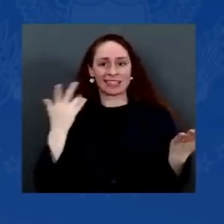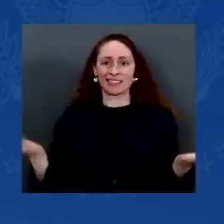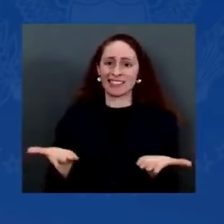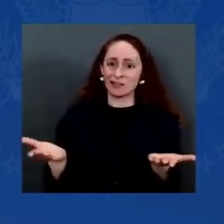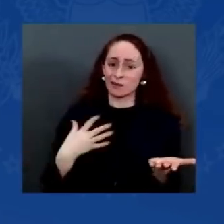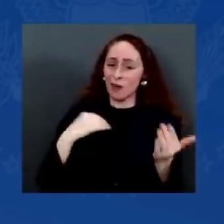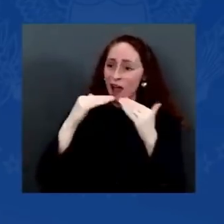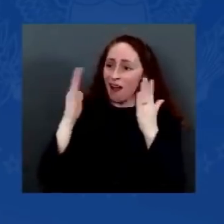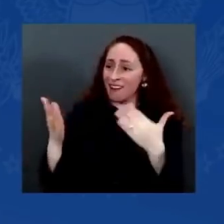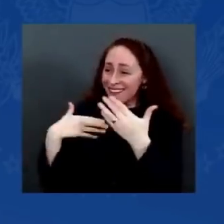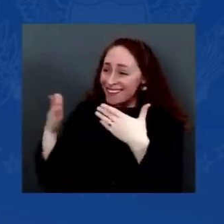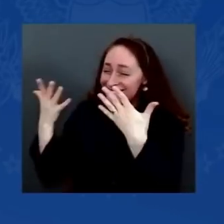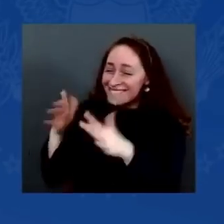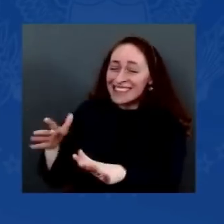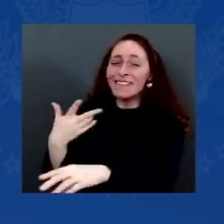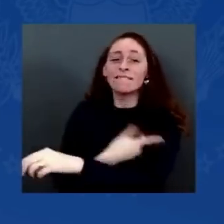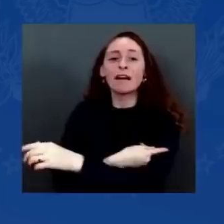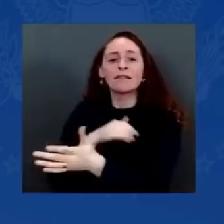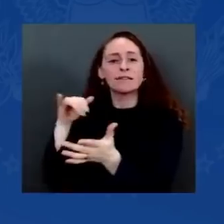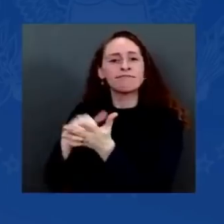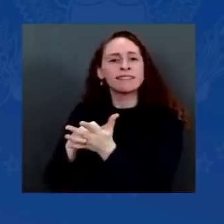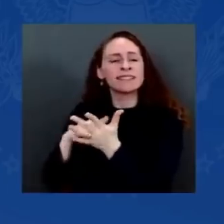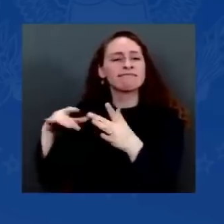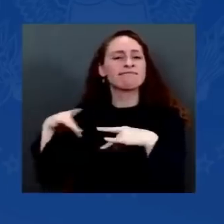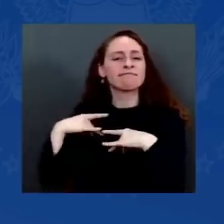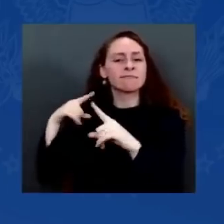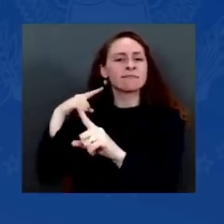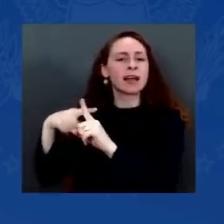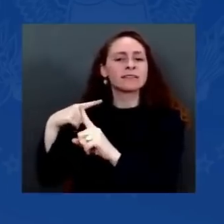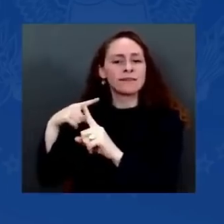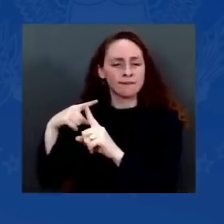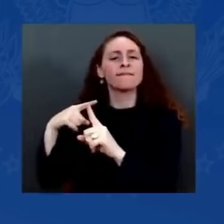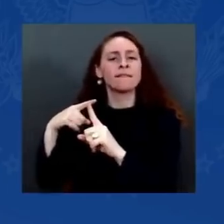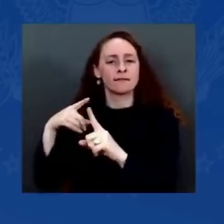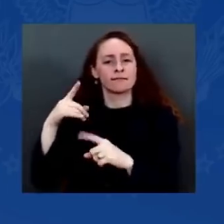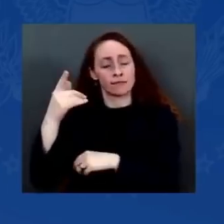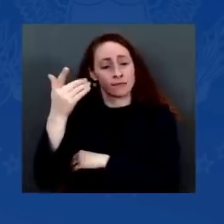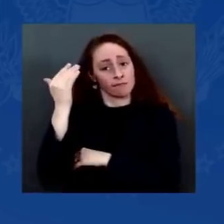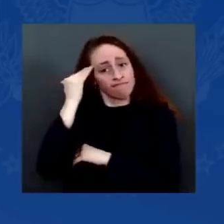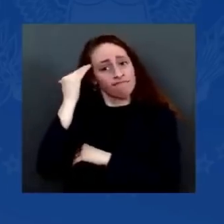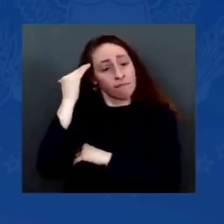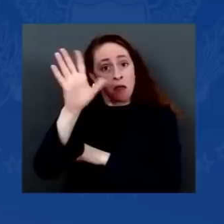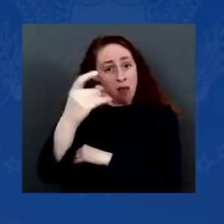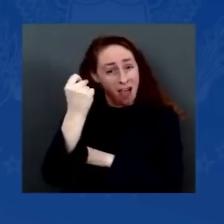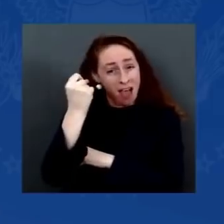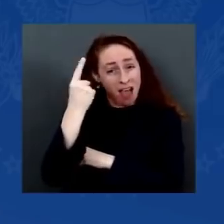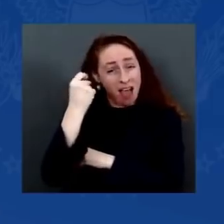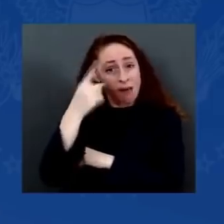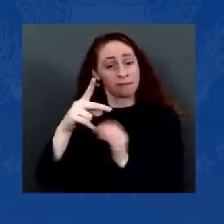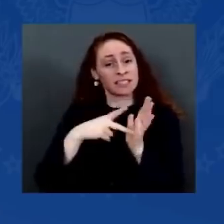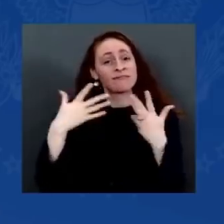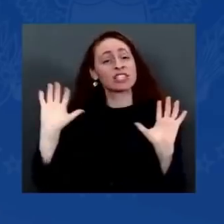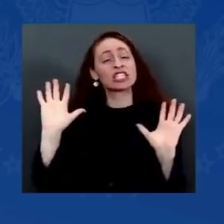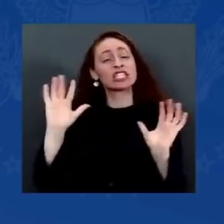highly unlikely to lead to serious illness. Vaccinated people who get COVID may get ill, but they're protected